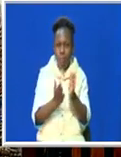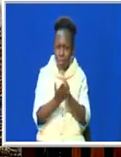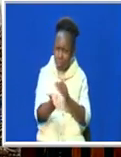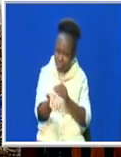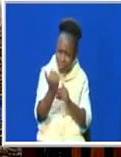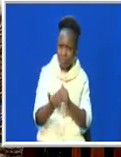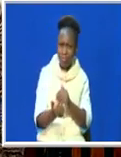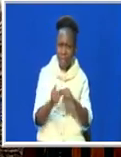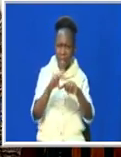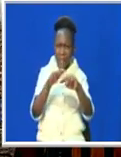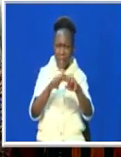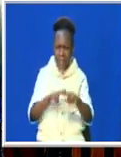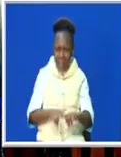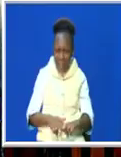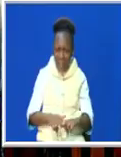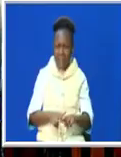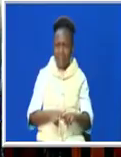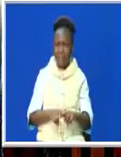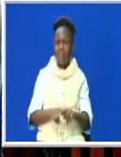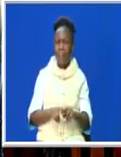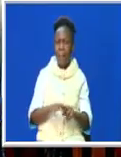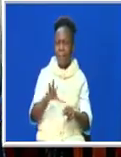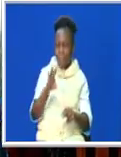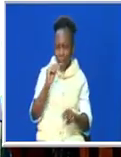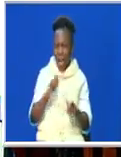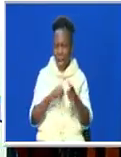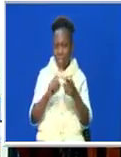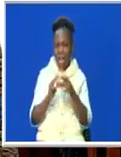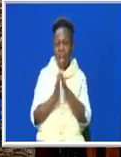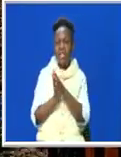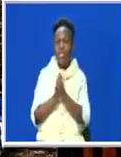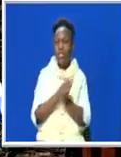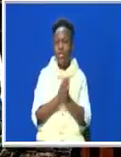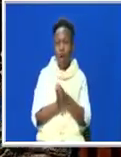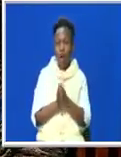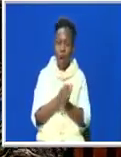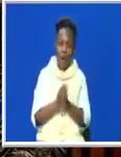I am going to sing for you a song.